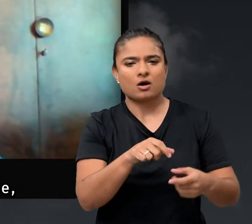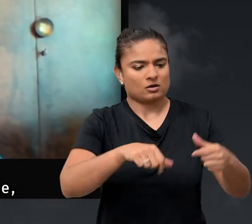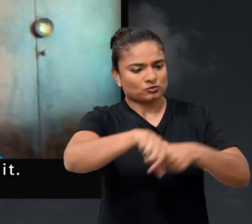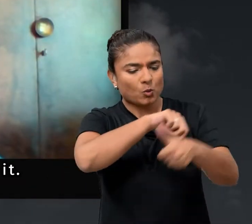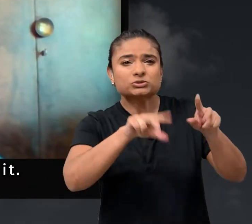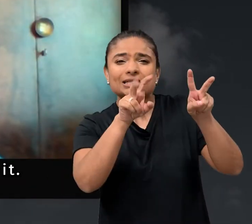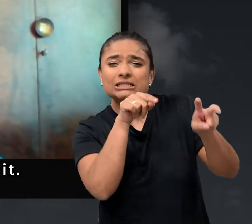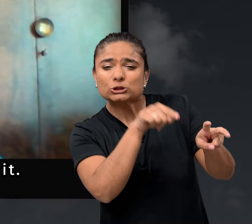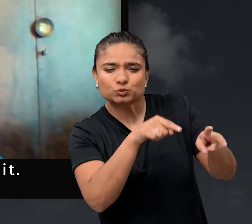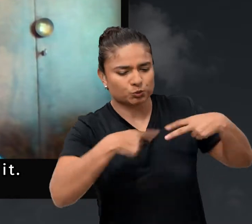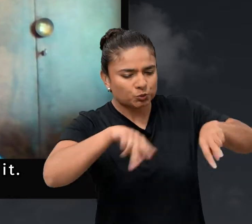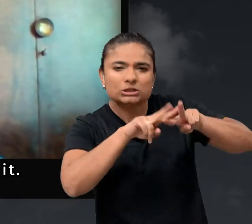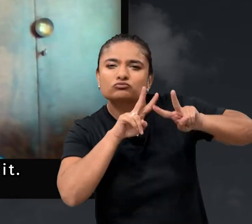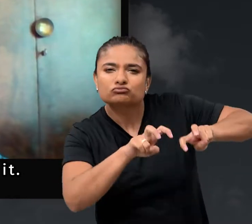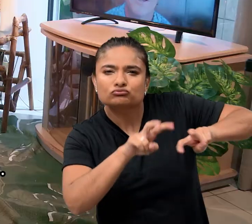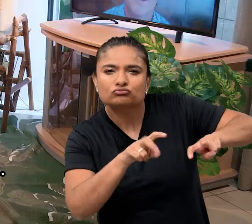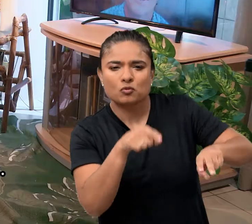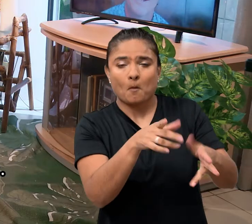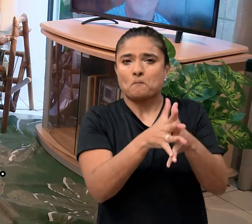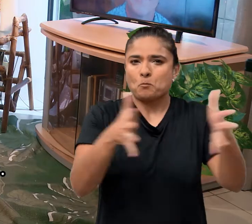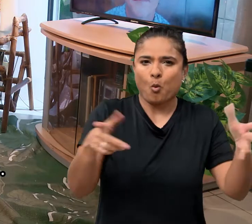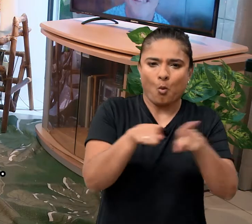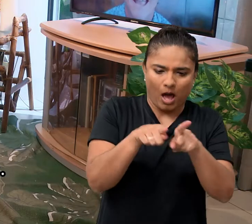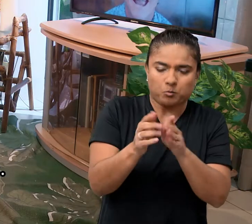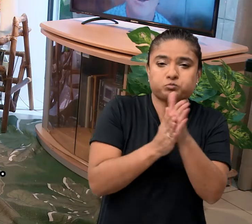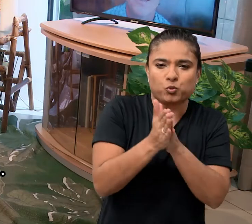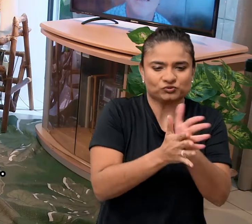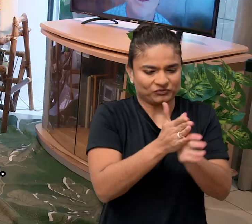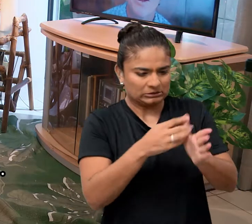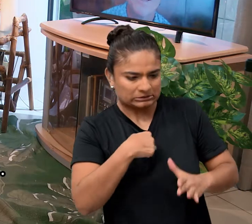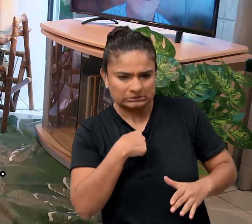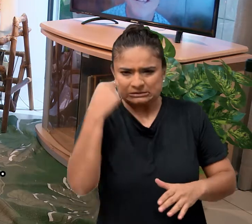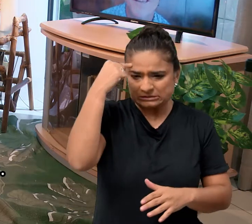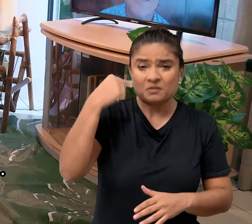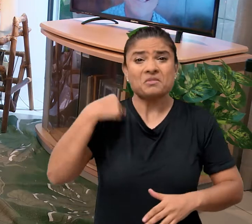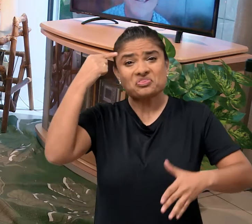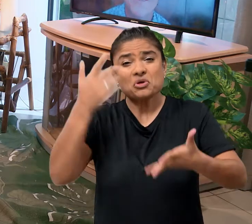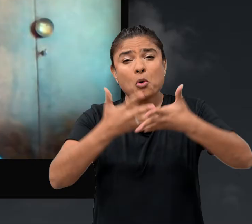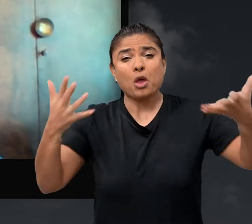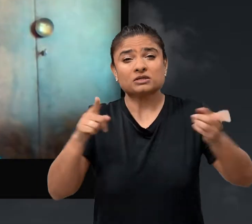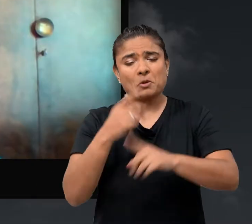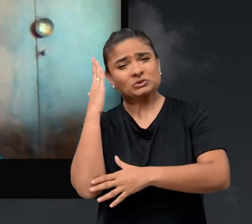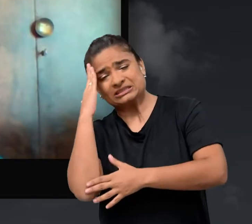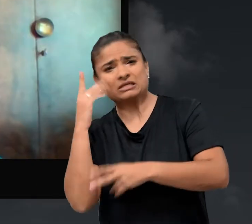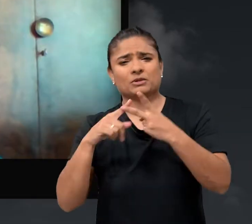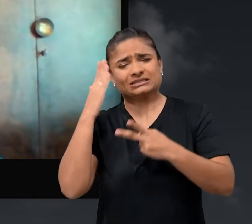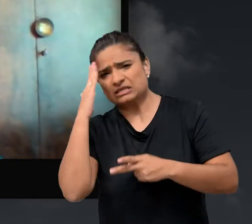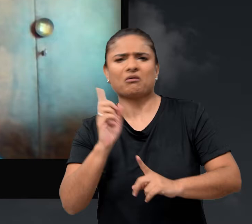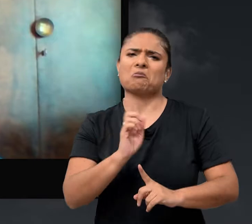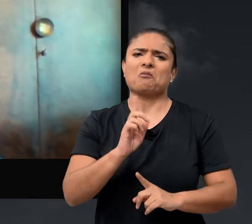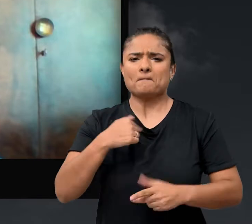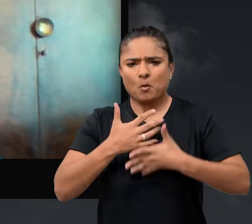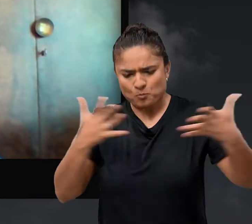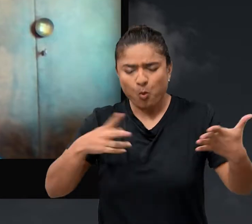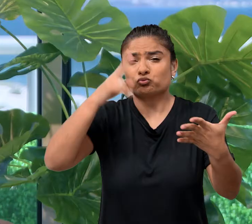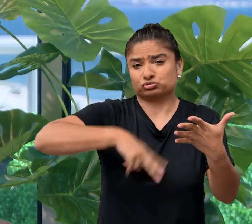issue, there's a lot of motivation around it. So I don't sleep a lot sometimes, but I enjoy my work very